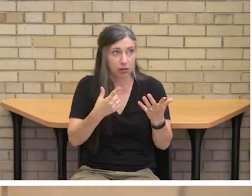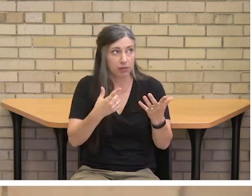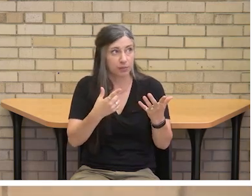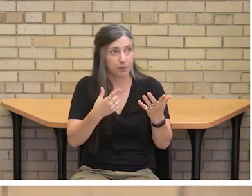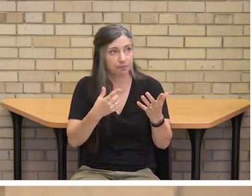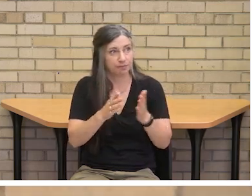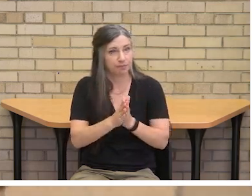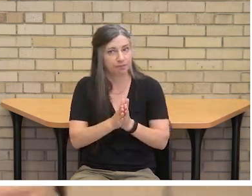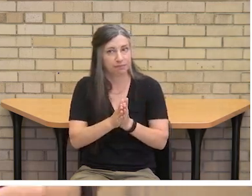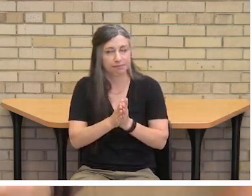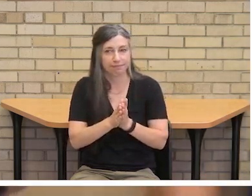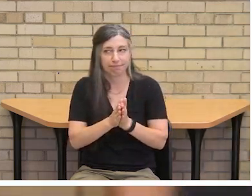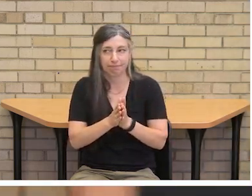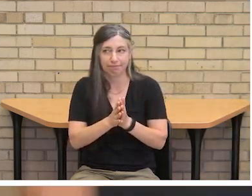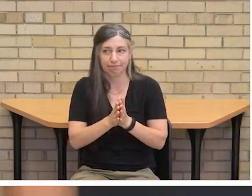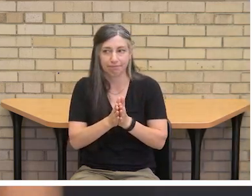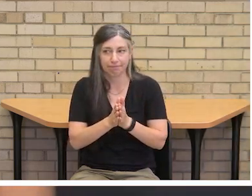track.